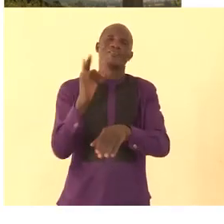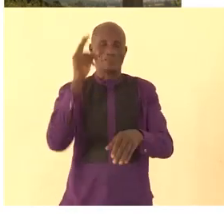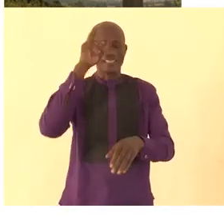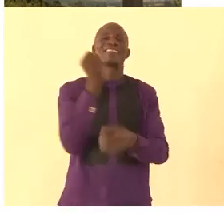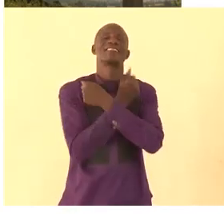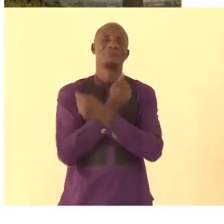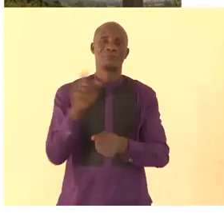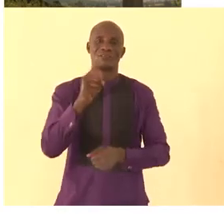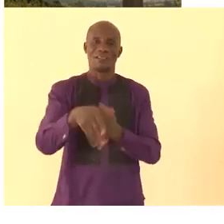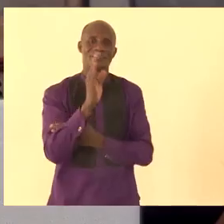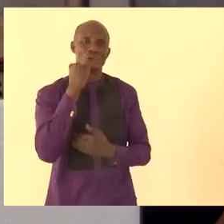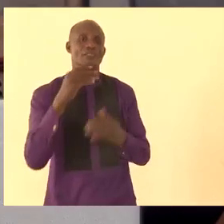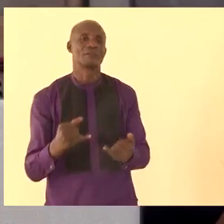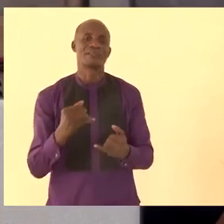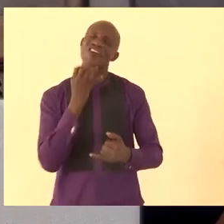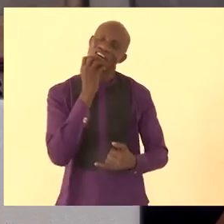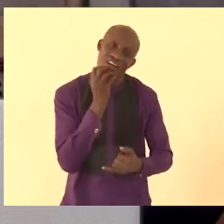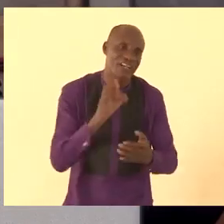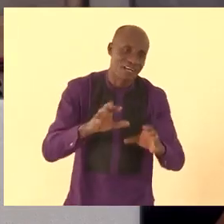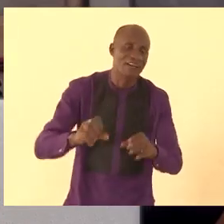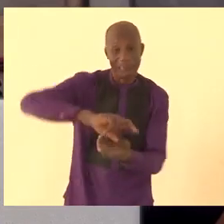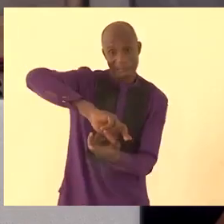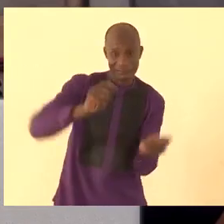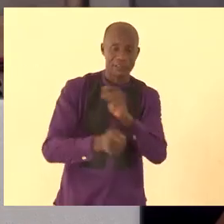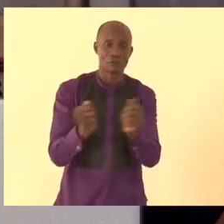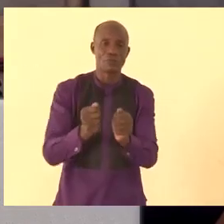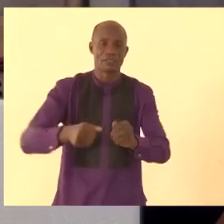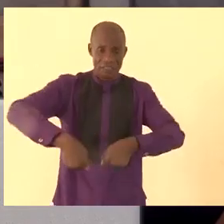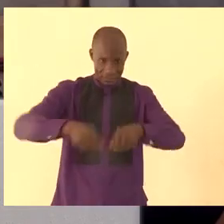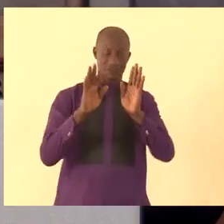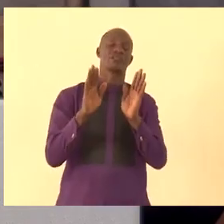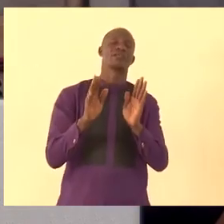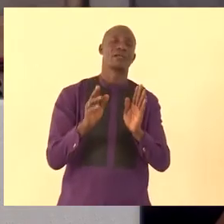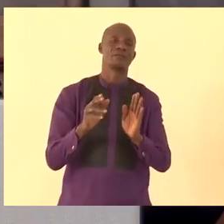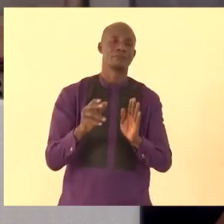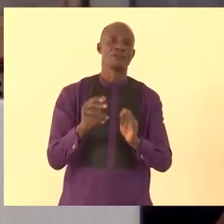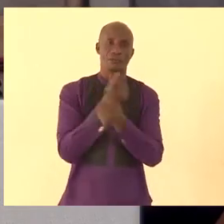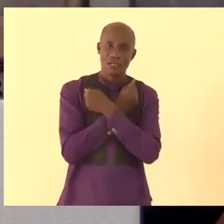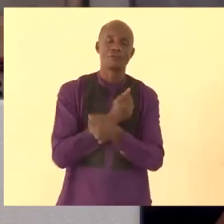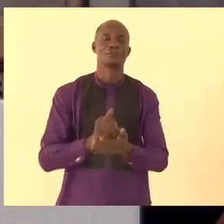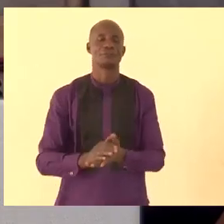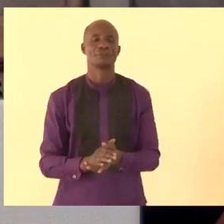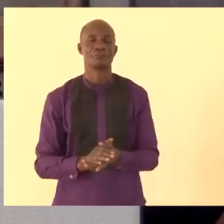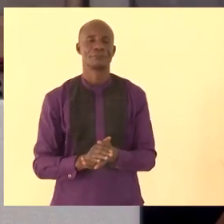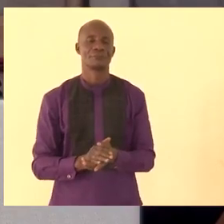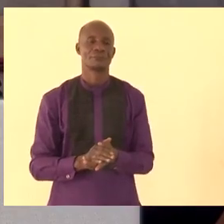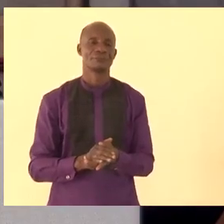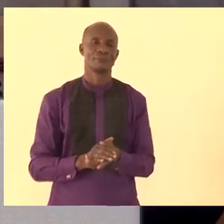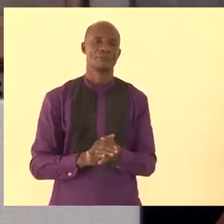love. Where God is present, greed and avarice are replaced by sacrificial selflessness and sacrificial